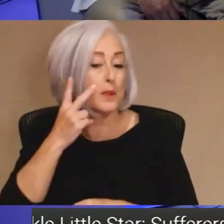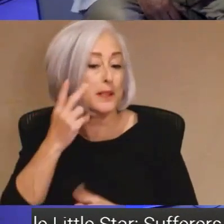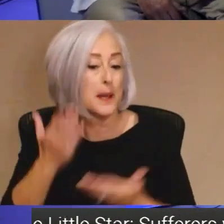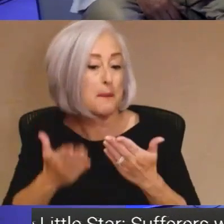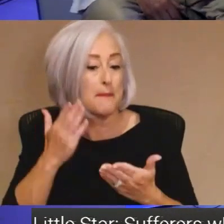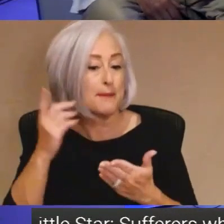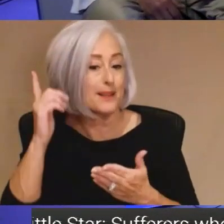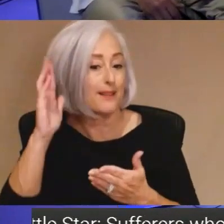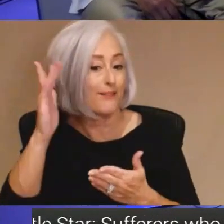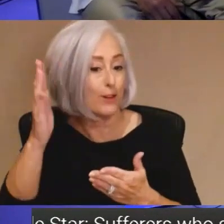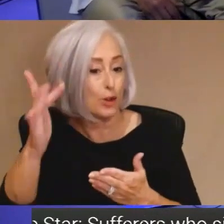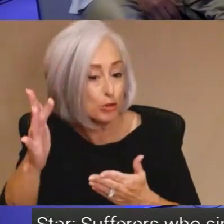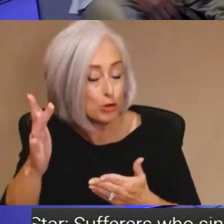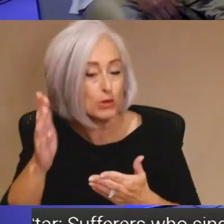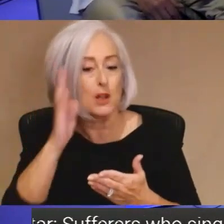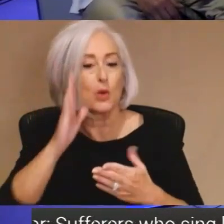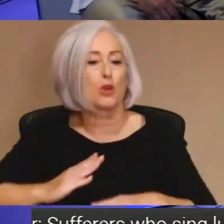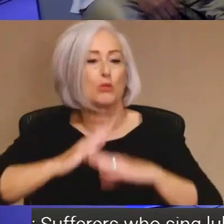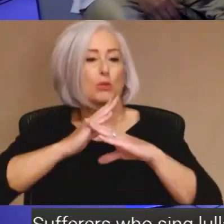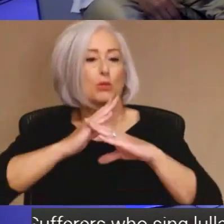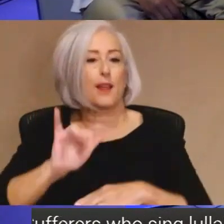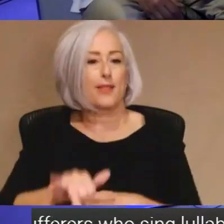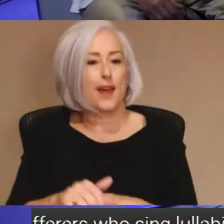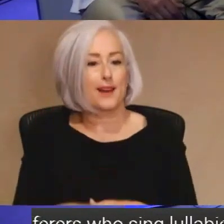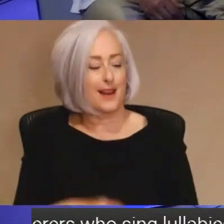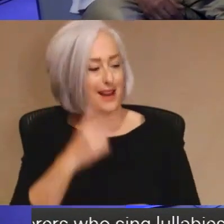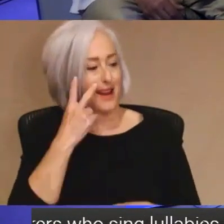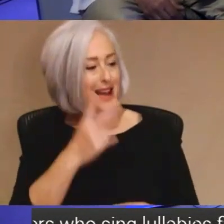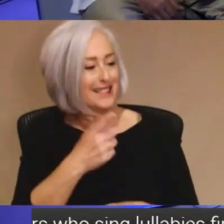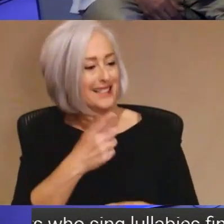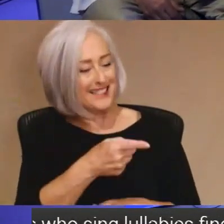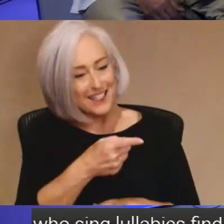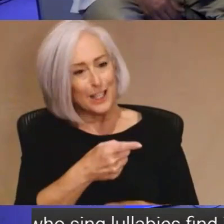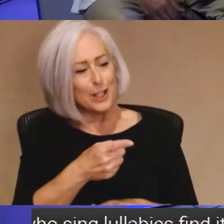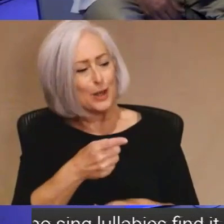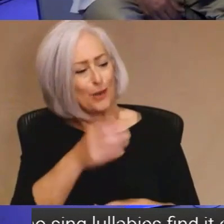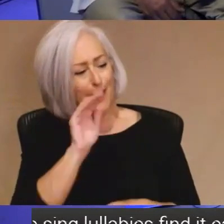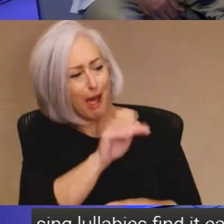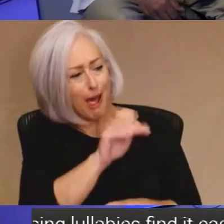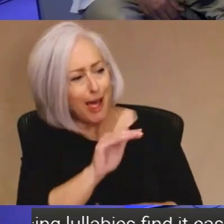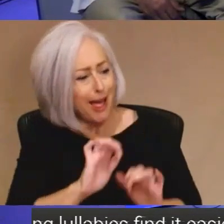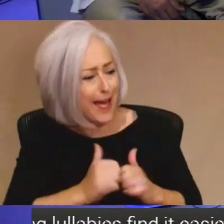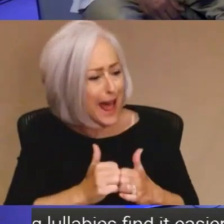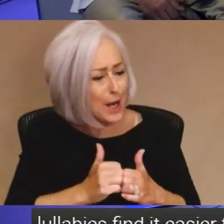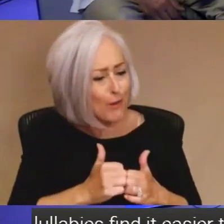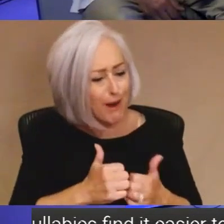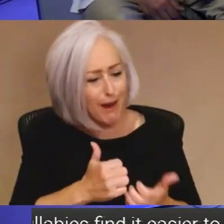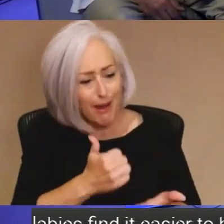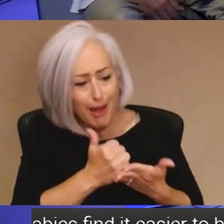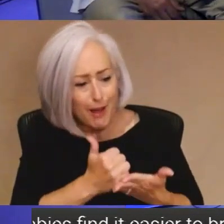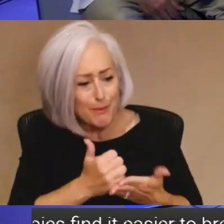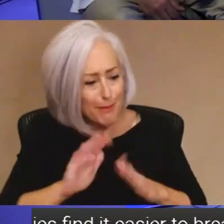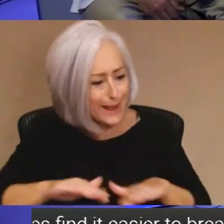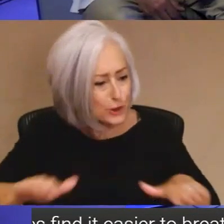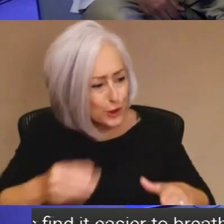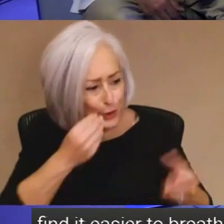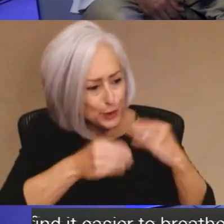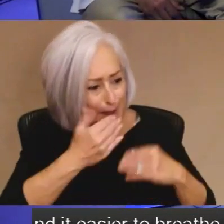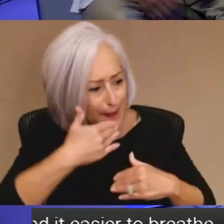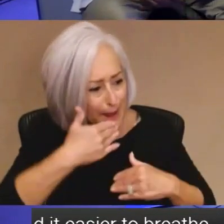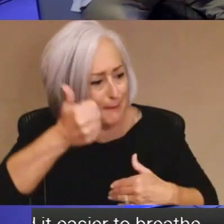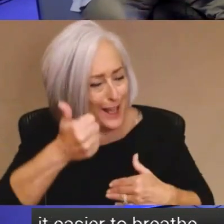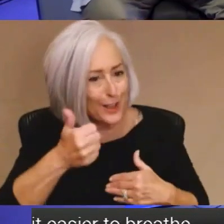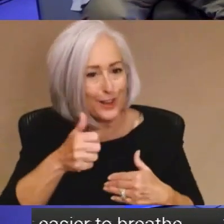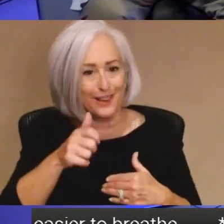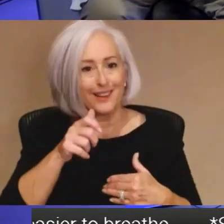know, I see you in the hallway, and I'm always like, how do I get my kids to eat better? So I'm going to bring you in because that's what we're trying to do is help kids so